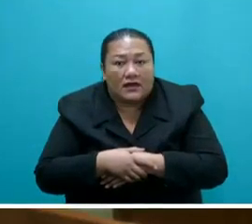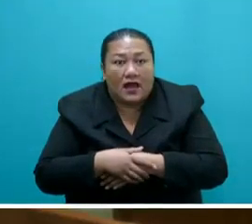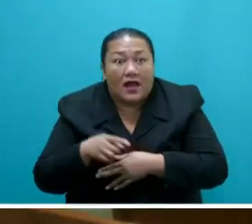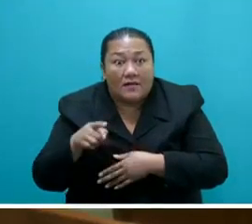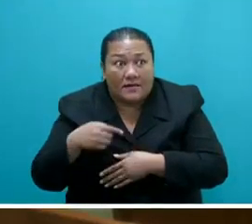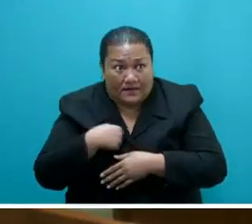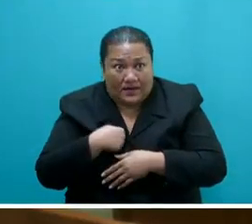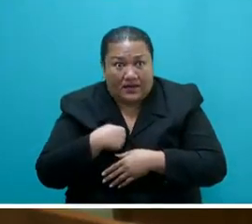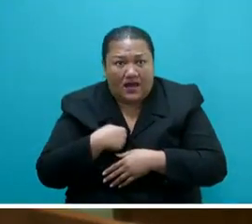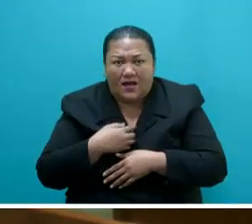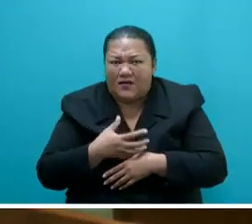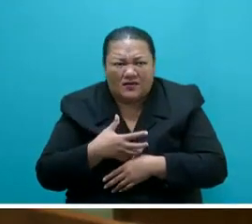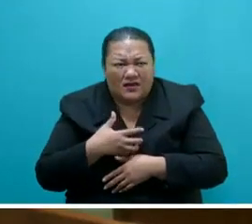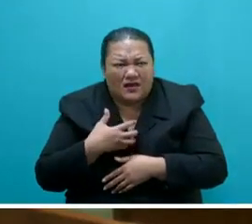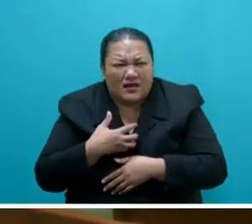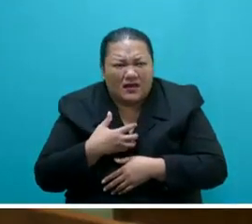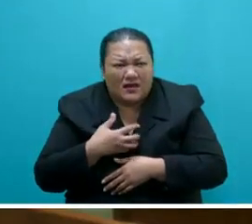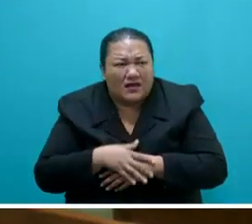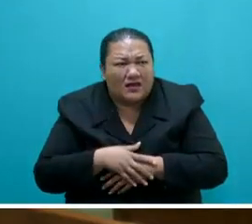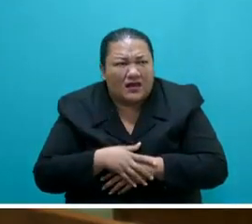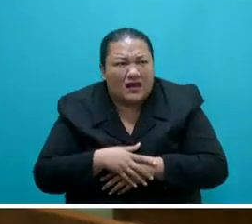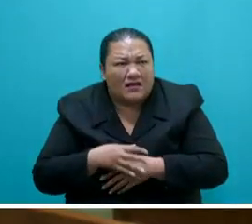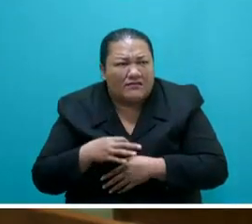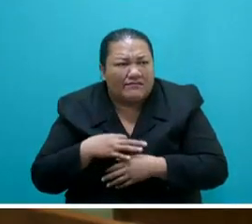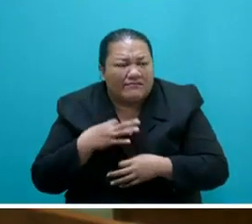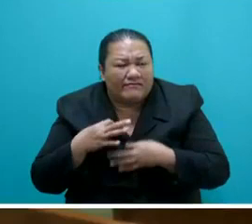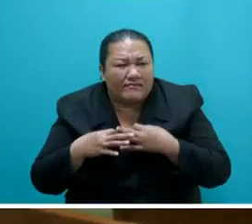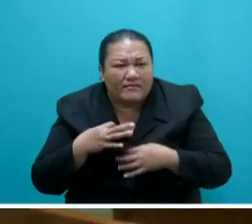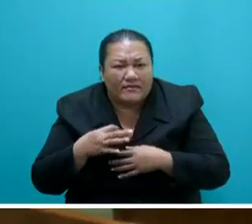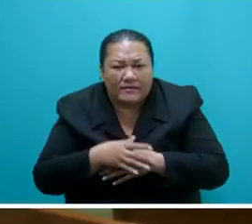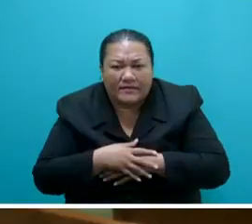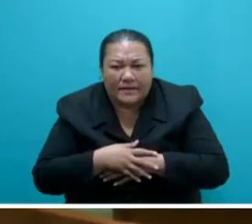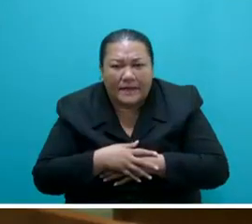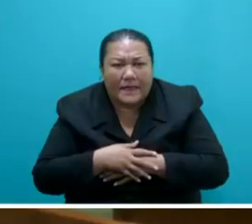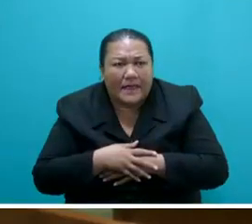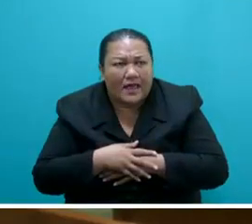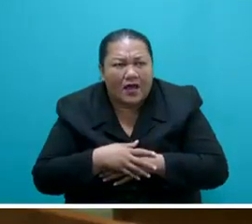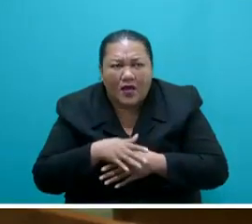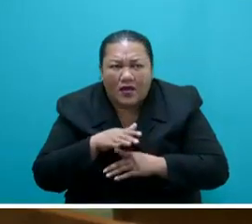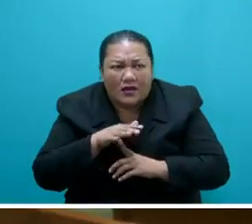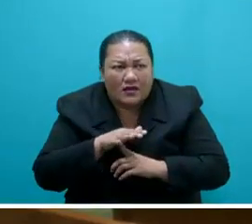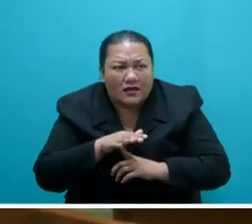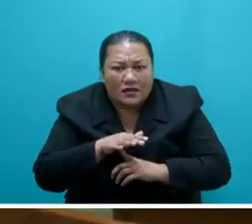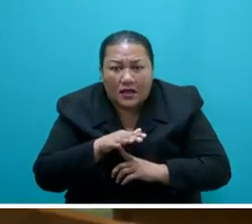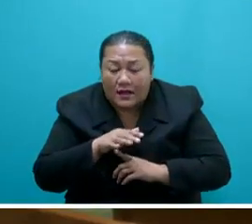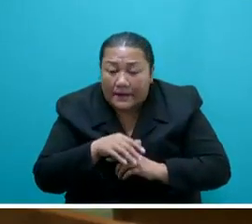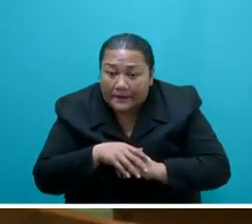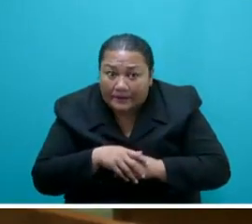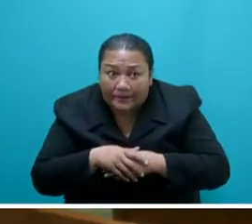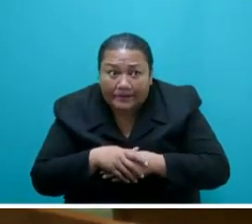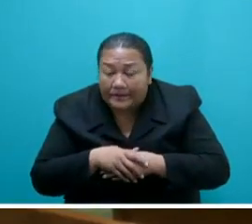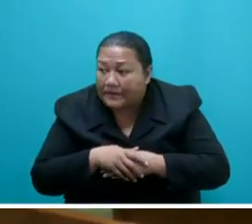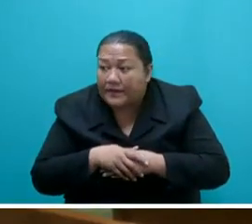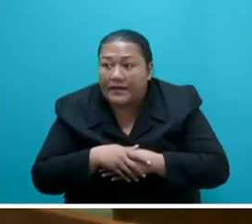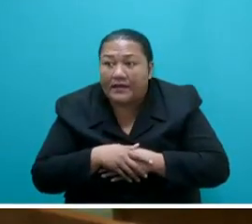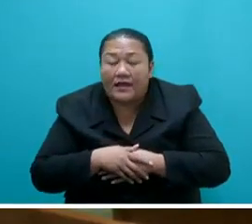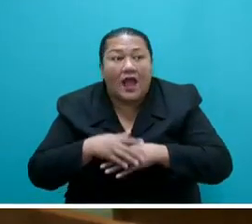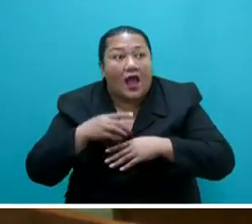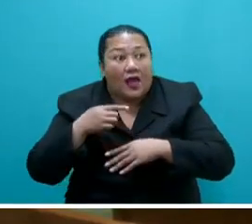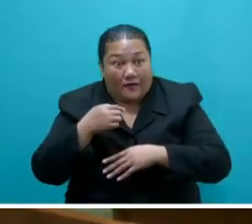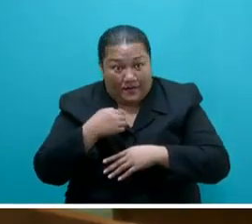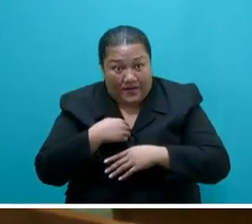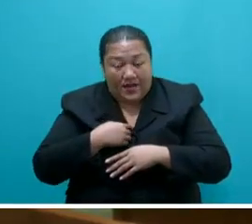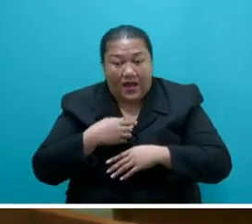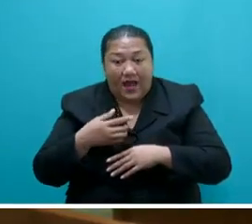fact, Honorable Speaker, I was quite relieved. I was relieved to finally see him drop the charade